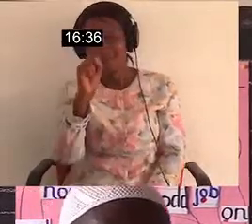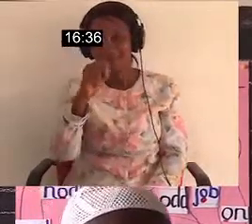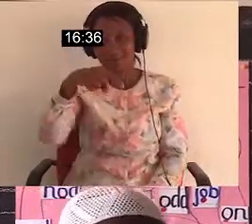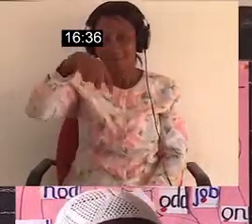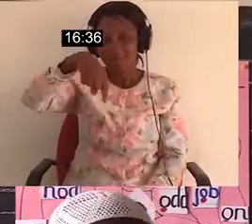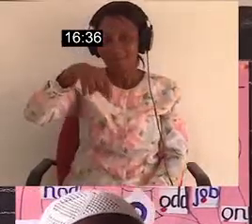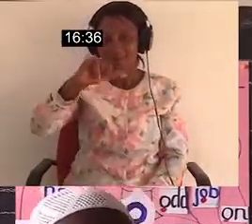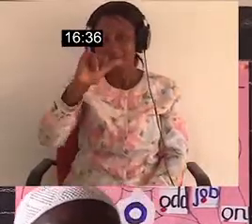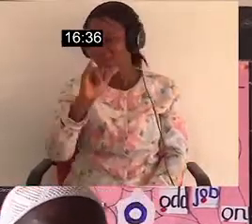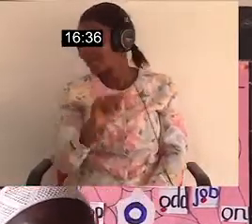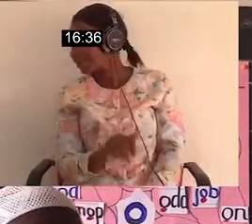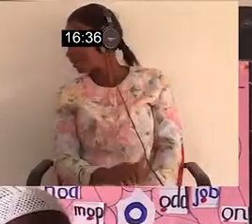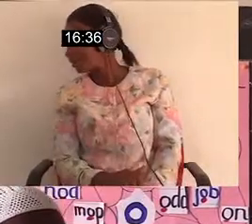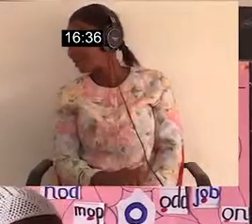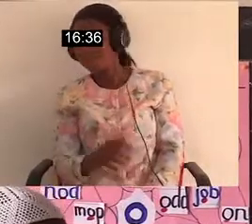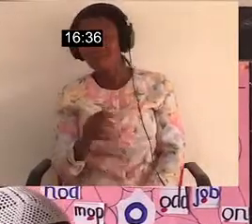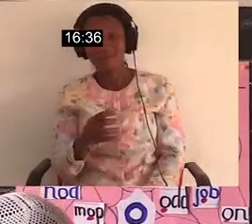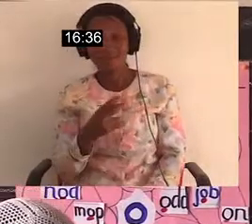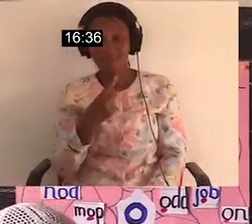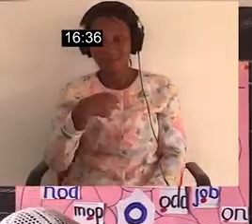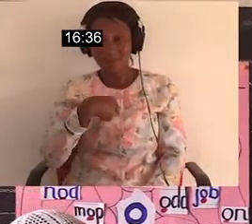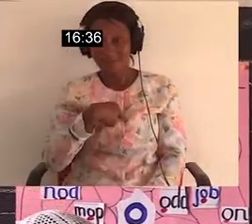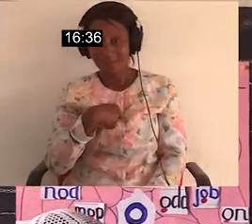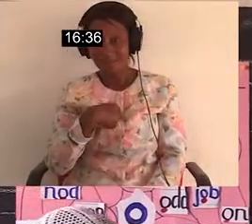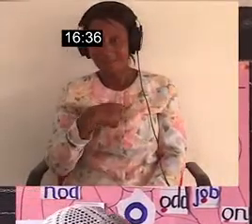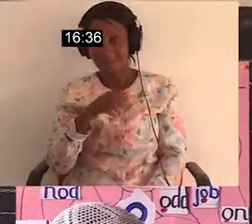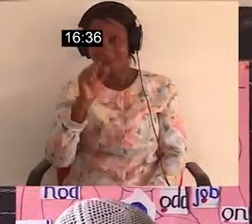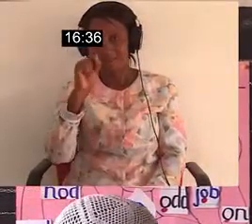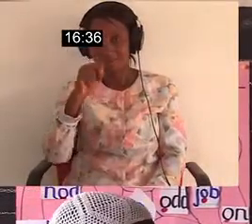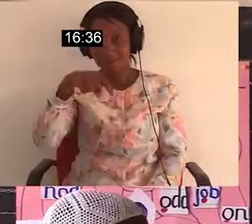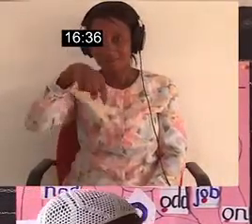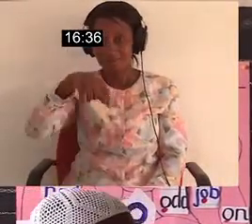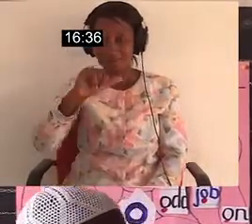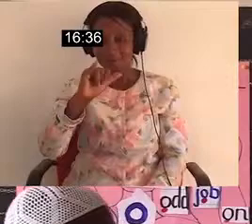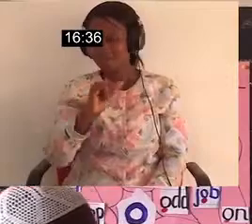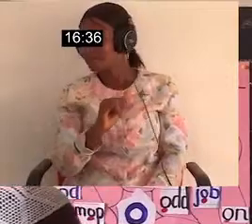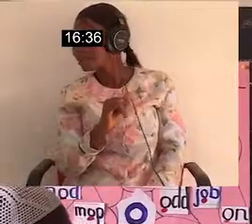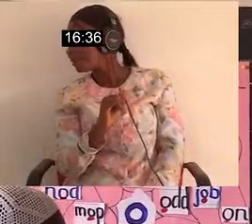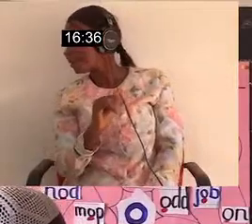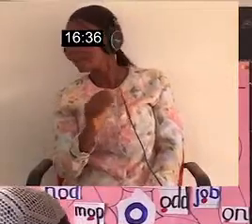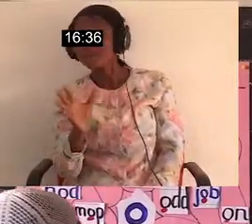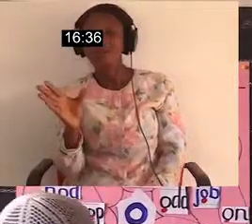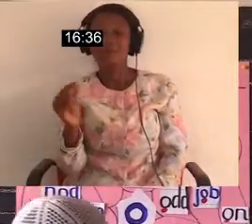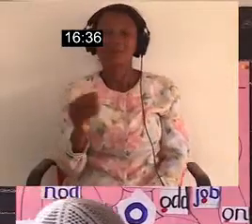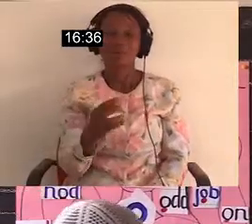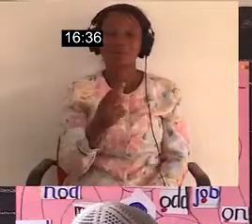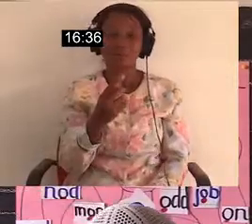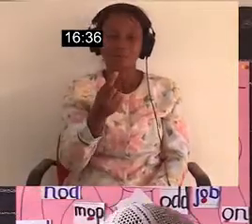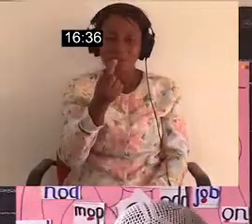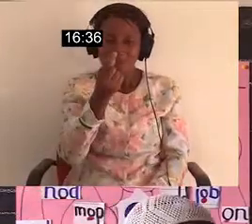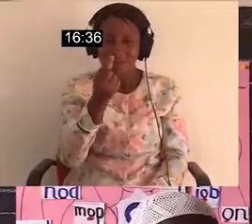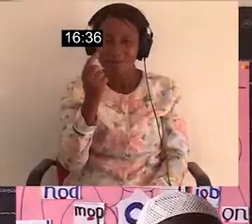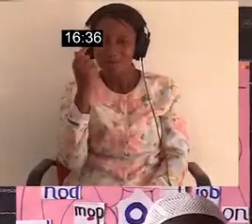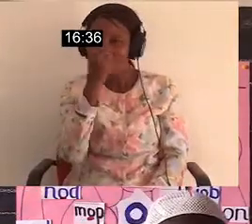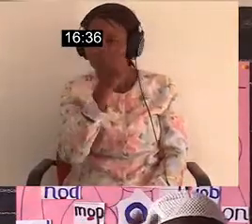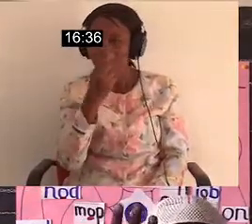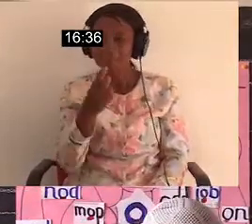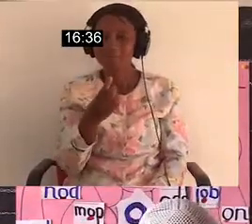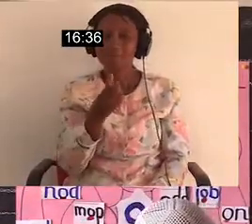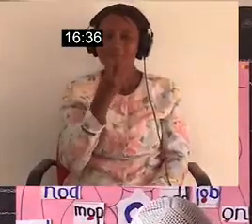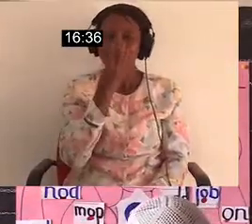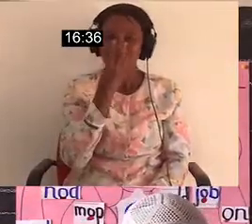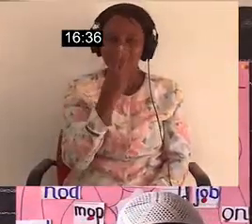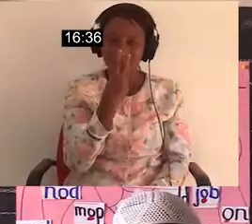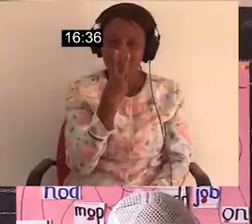I spy with my little eye. I saw a word with